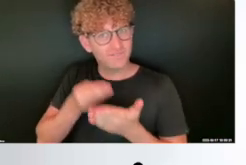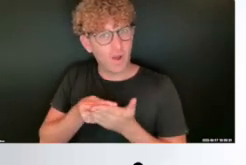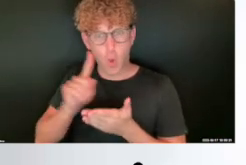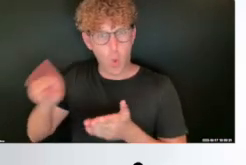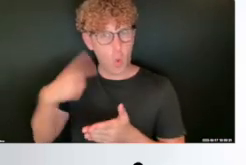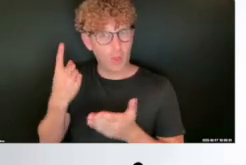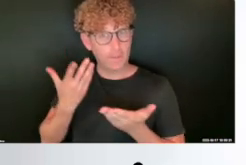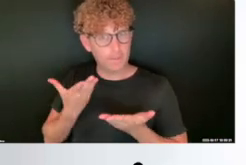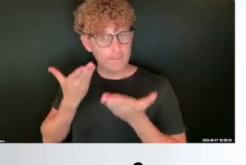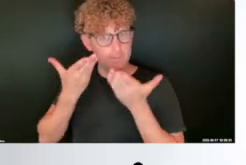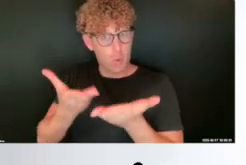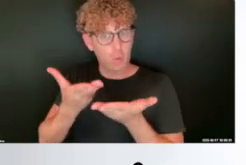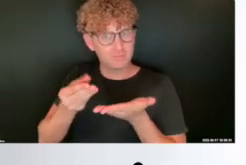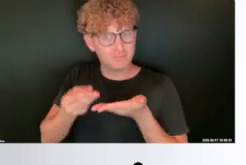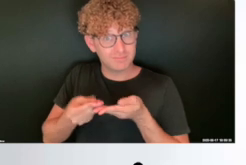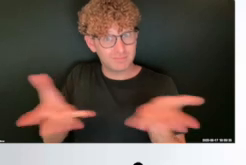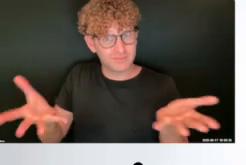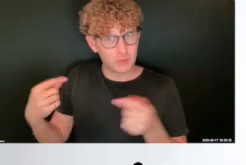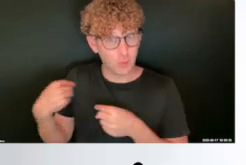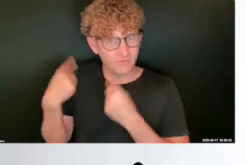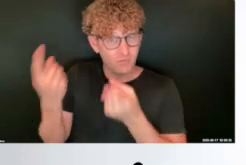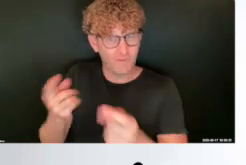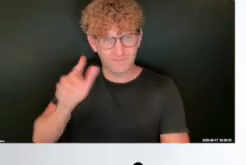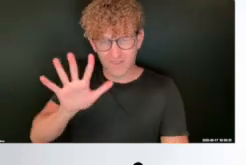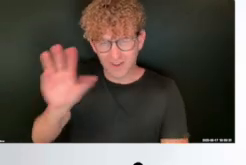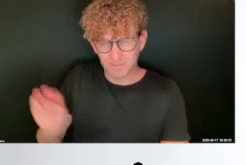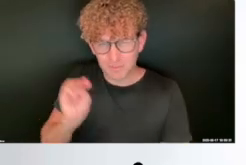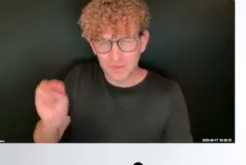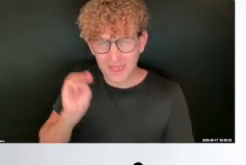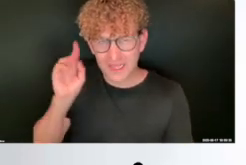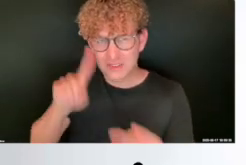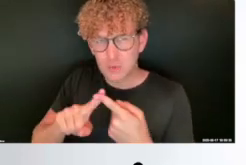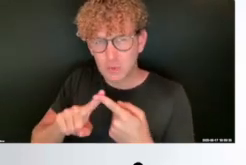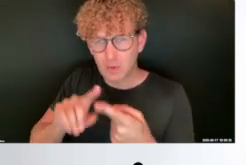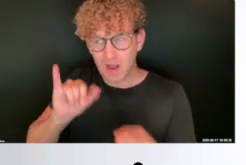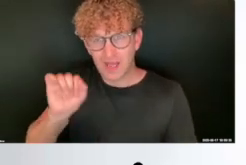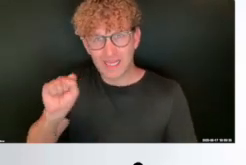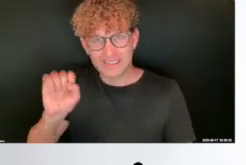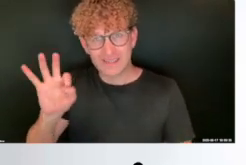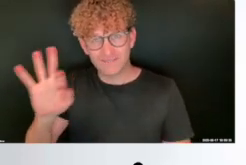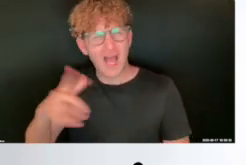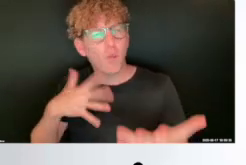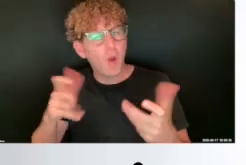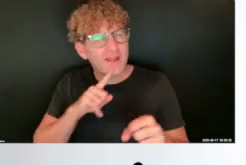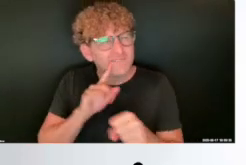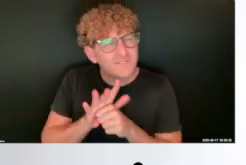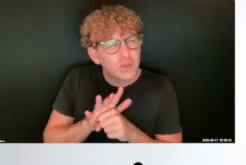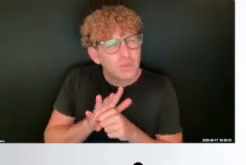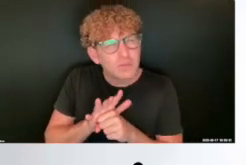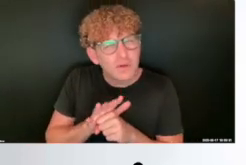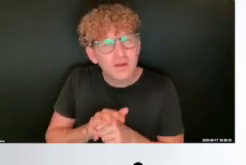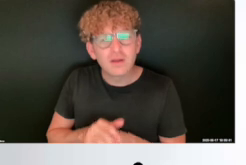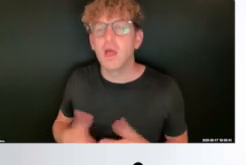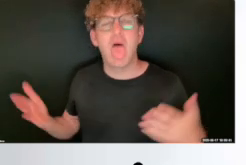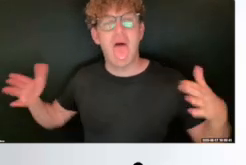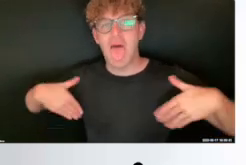finalized the allocations from that appropriation. We can't do that until the budget has been finalized.